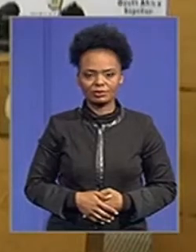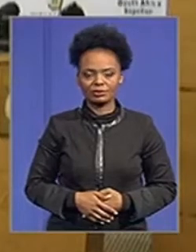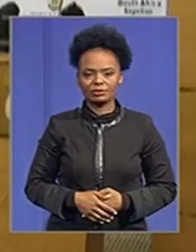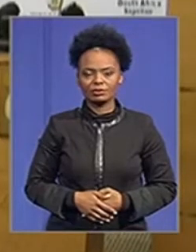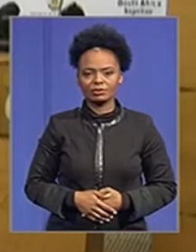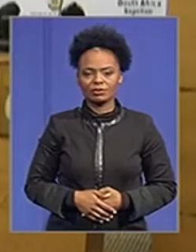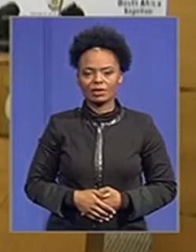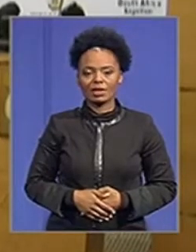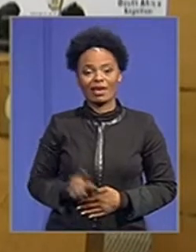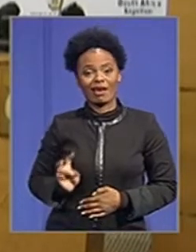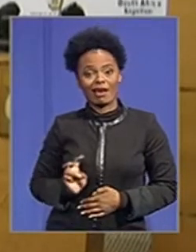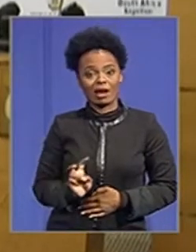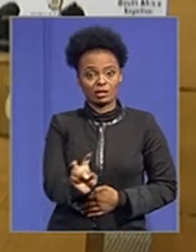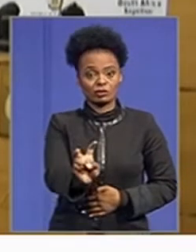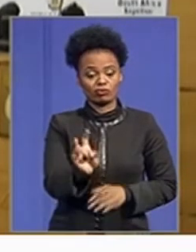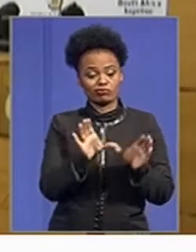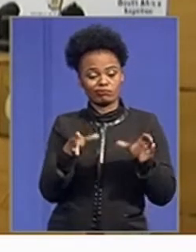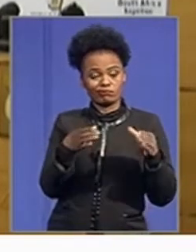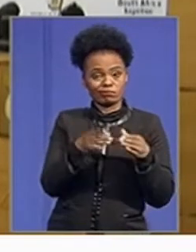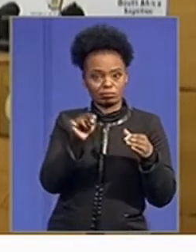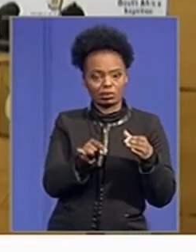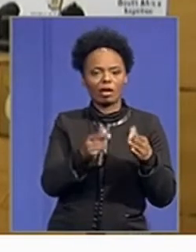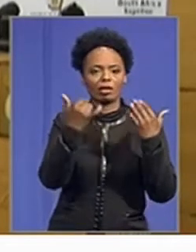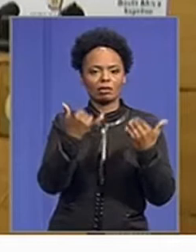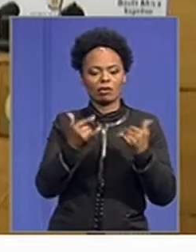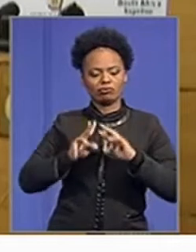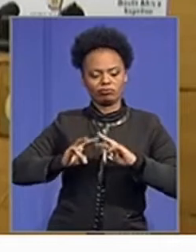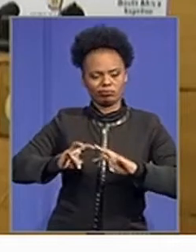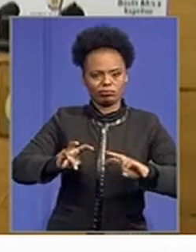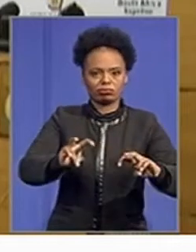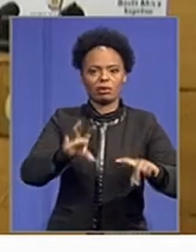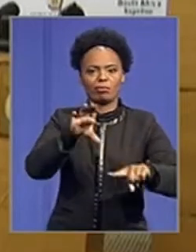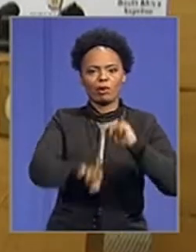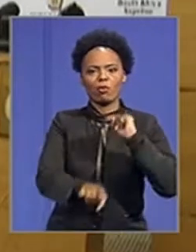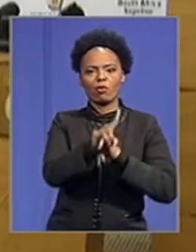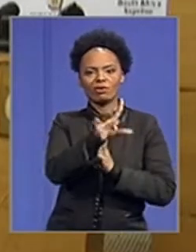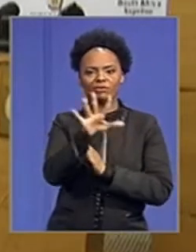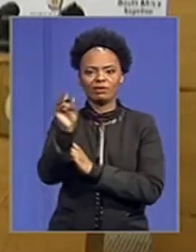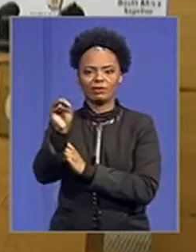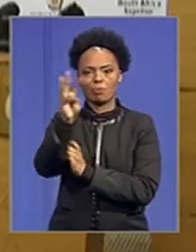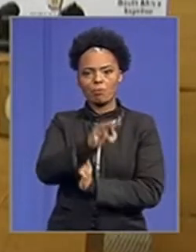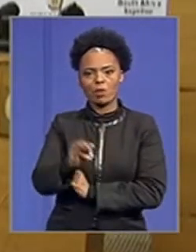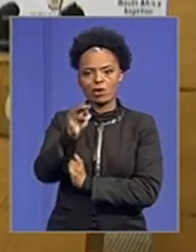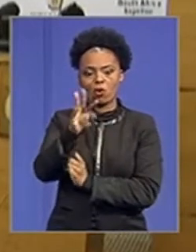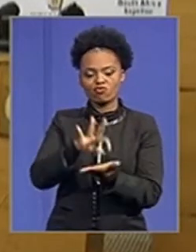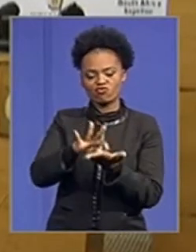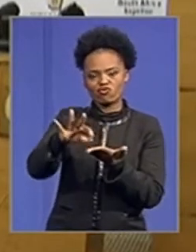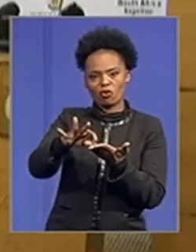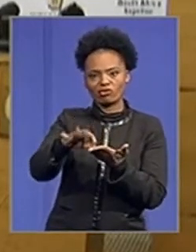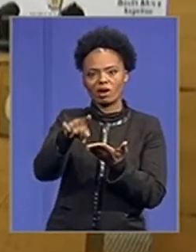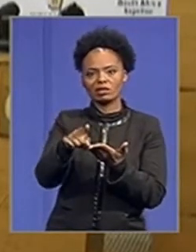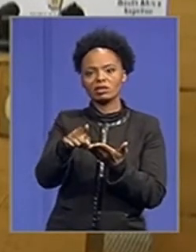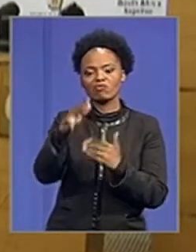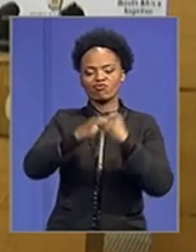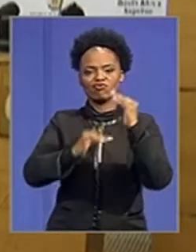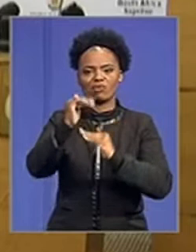Lekala le ikemetseng la diphuputso SIU le thakgotse foramo ya diranta tse dimilione tse 10 ya Infrastructure Built